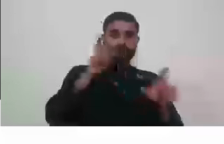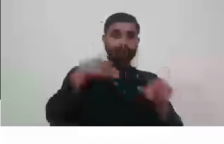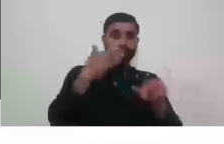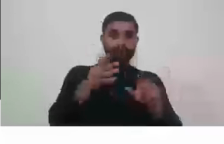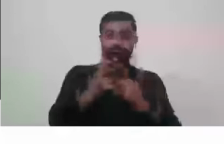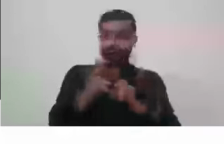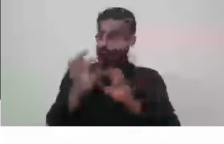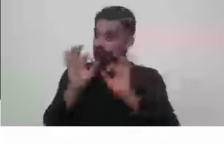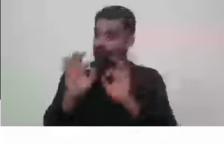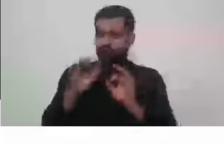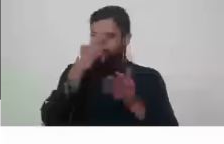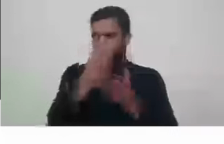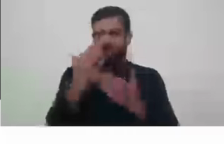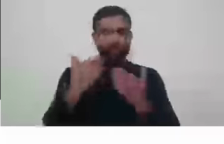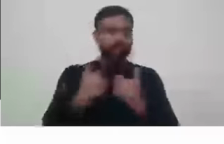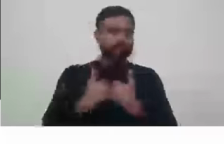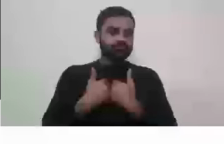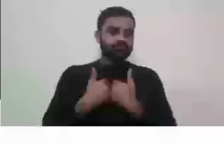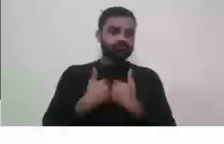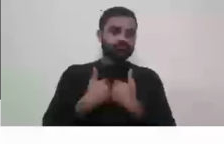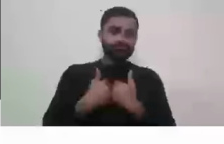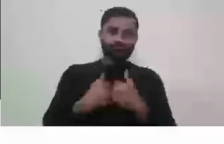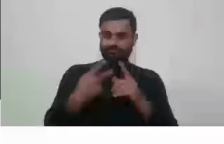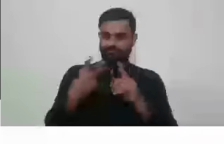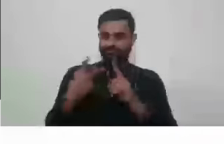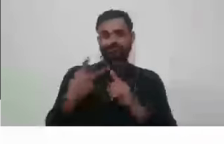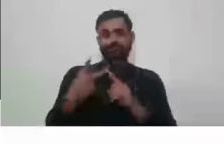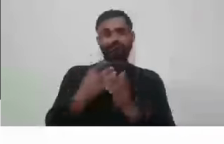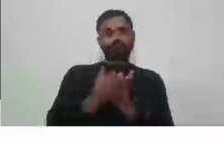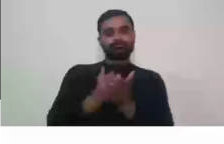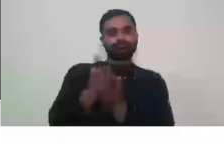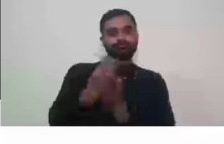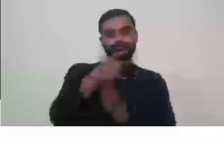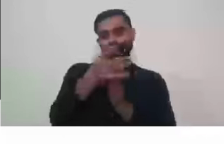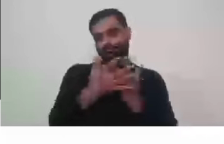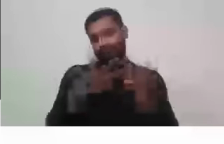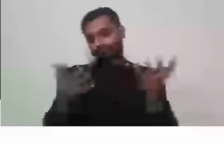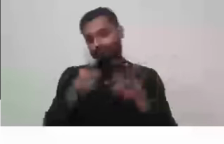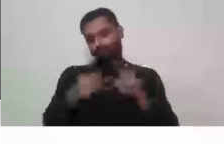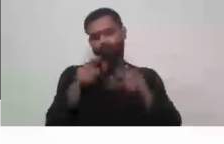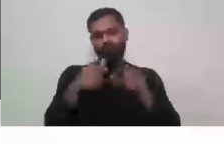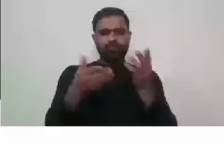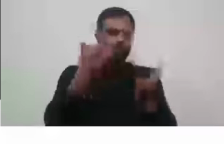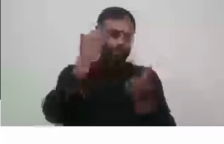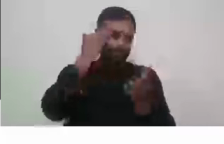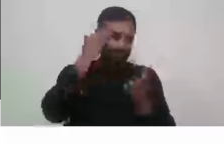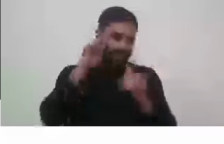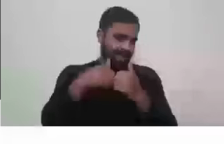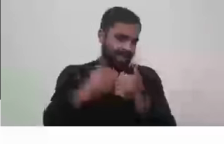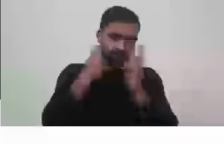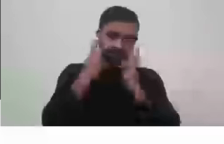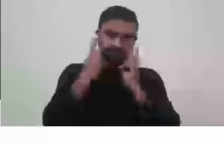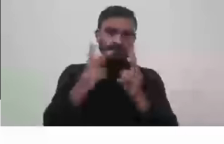That's how I believe. And the second way to perceive this thing is that, how we see